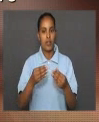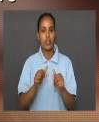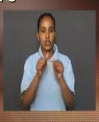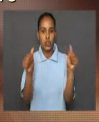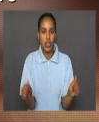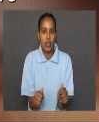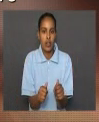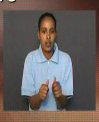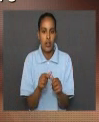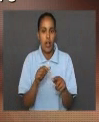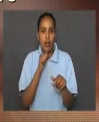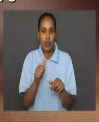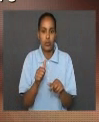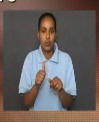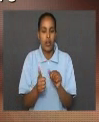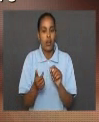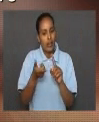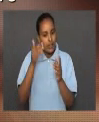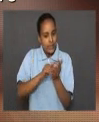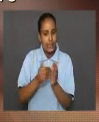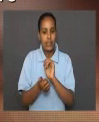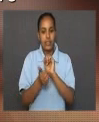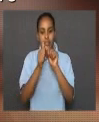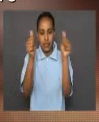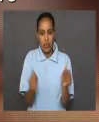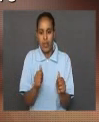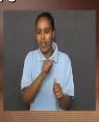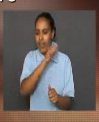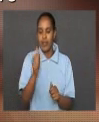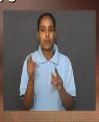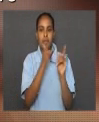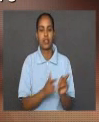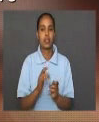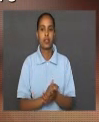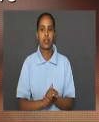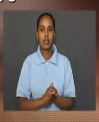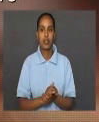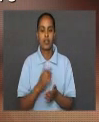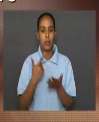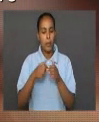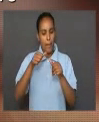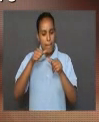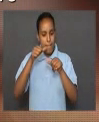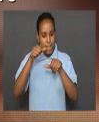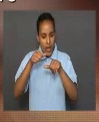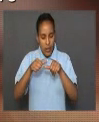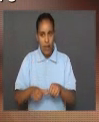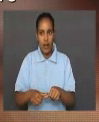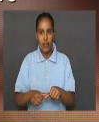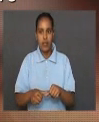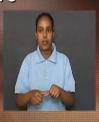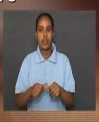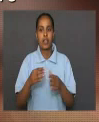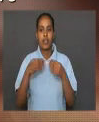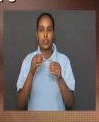shape, it cannot be reshaped by any means. It is permanently set into its